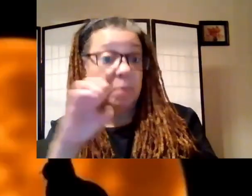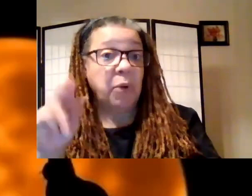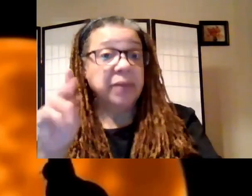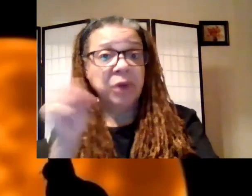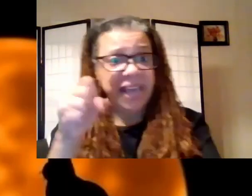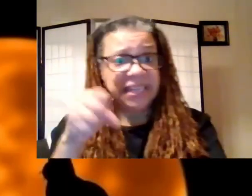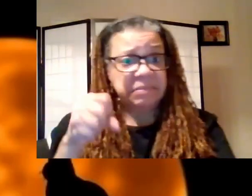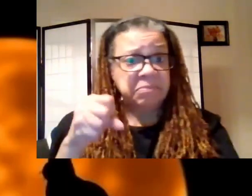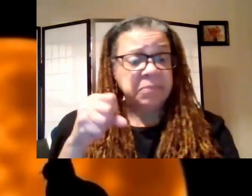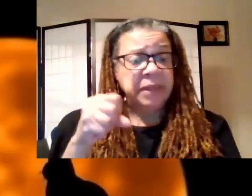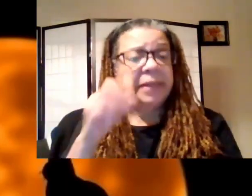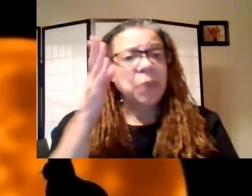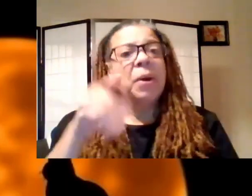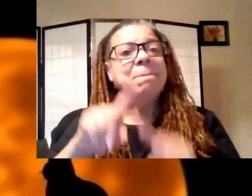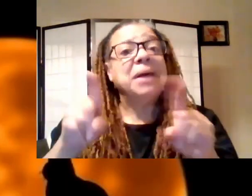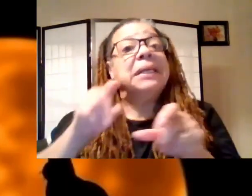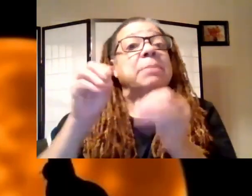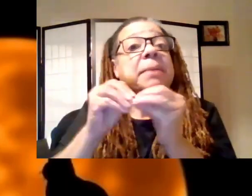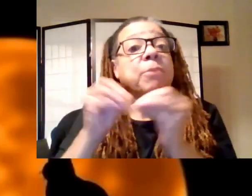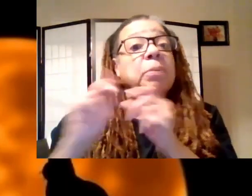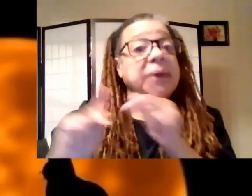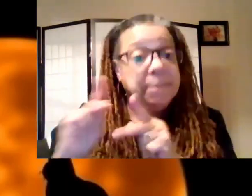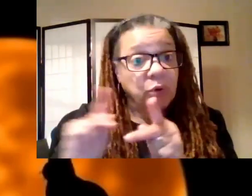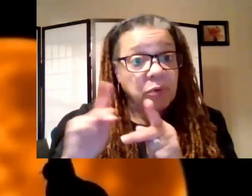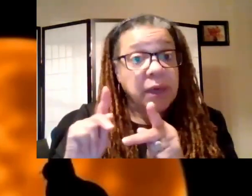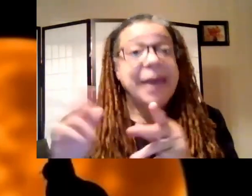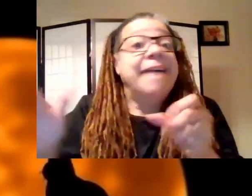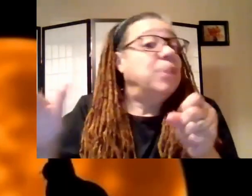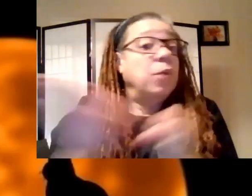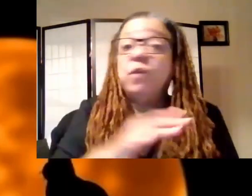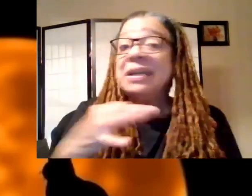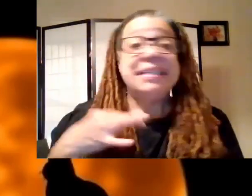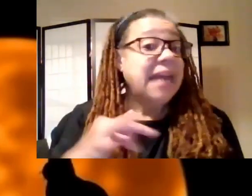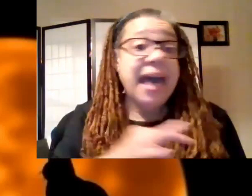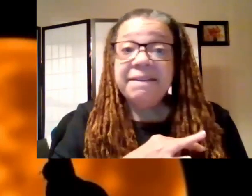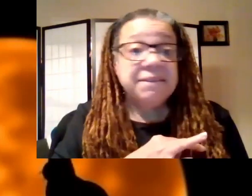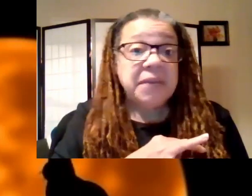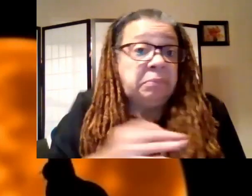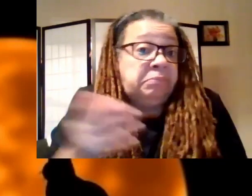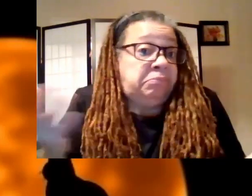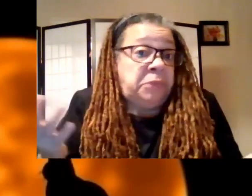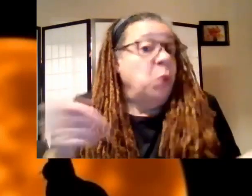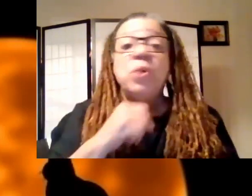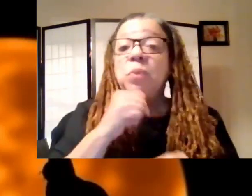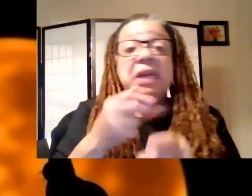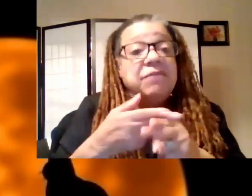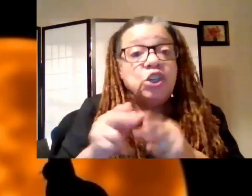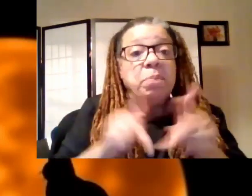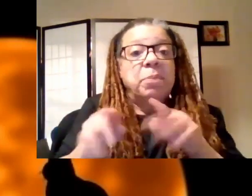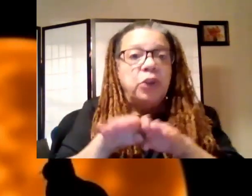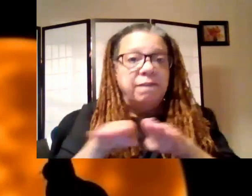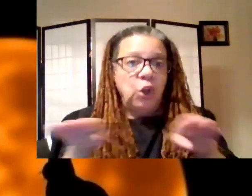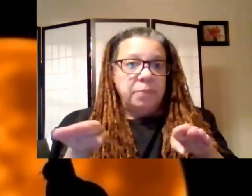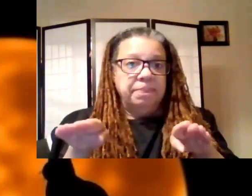Yes, they would. But if they were fully staffed, then we wouldn't have a shortage on the floor. The